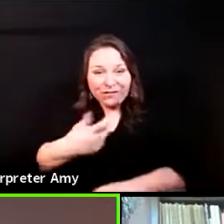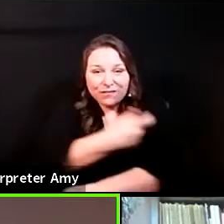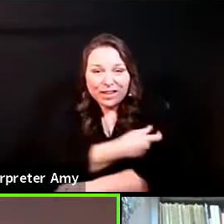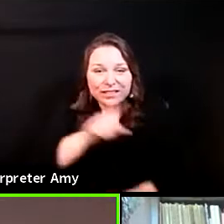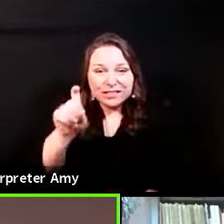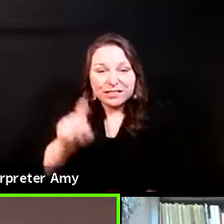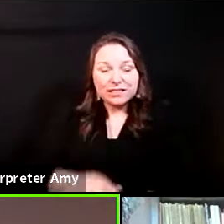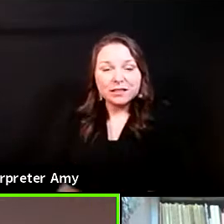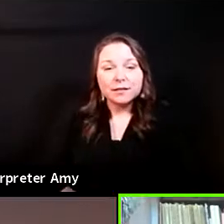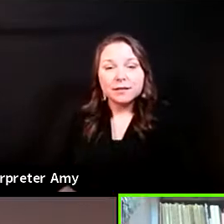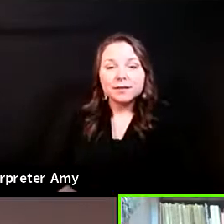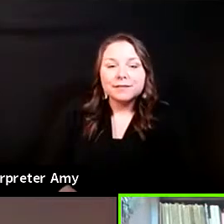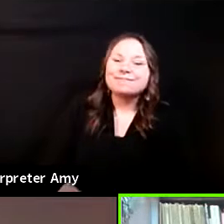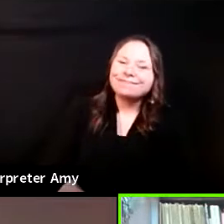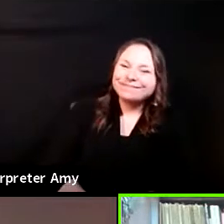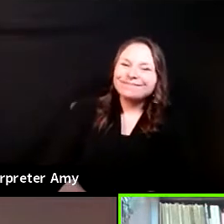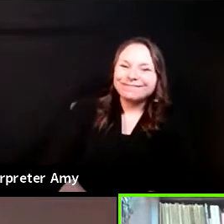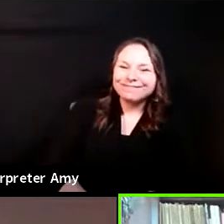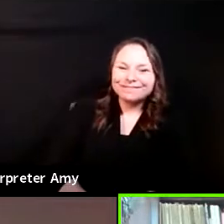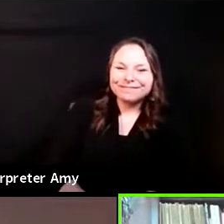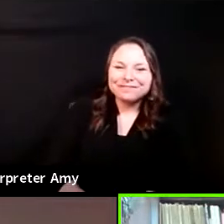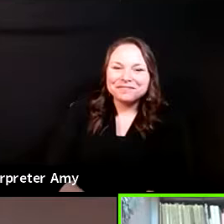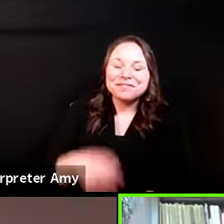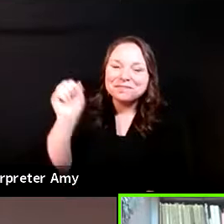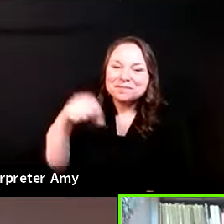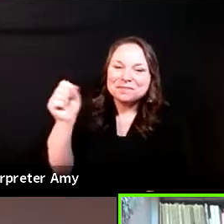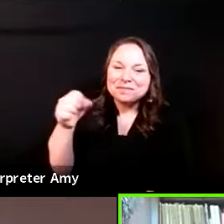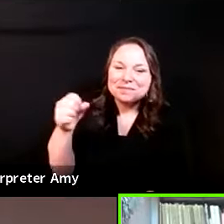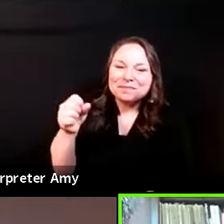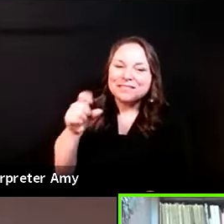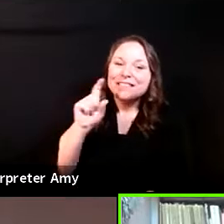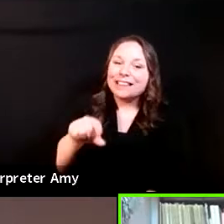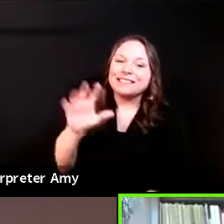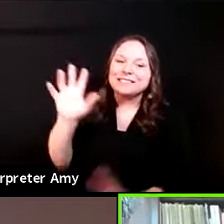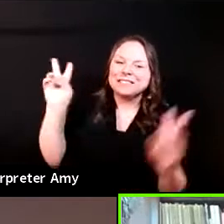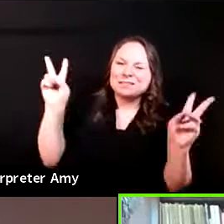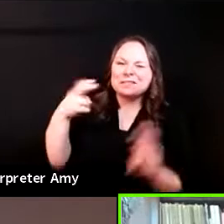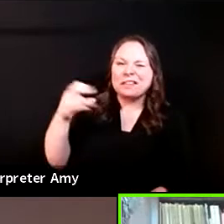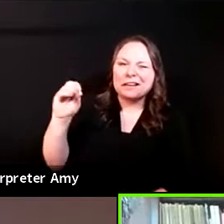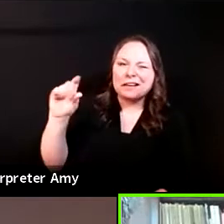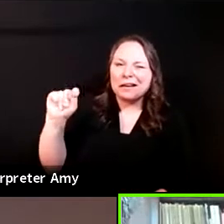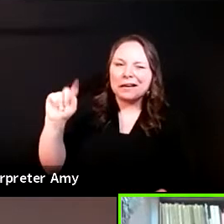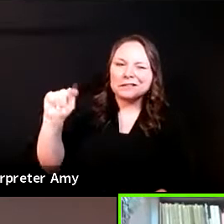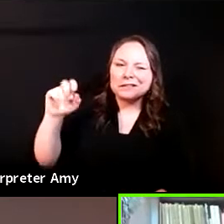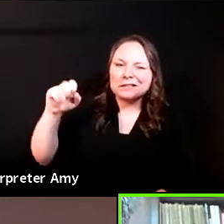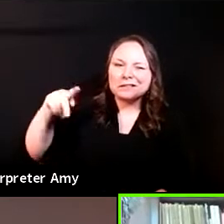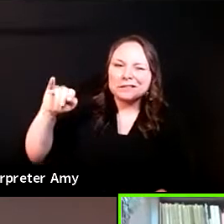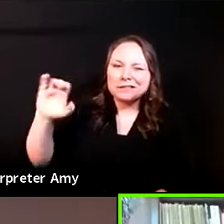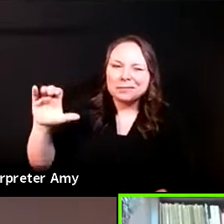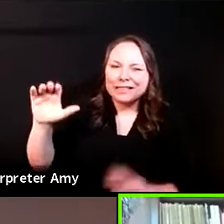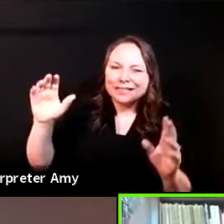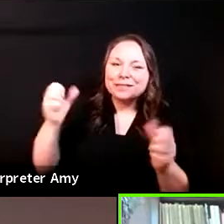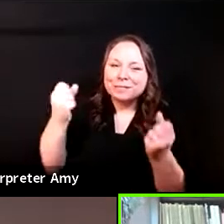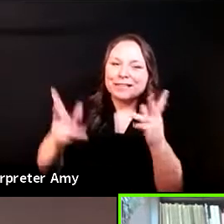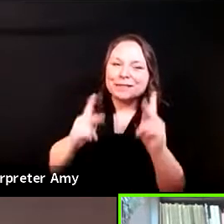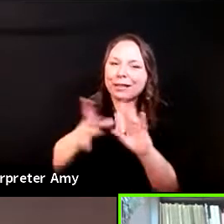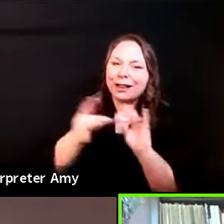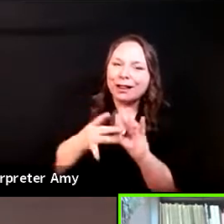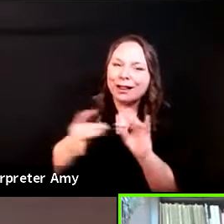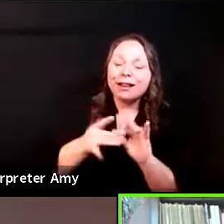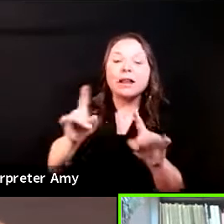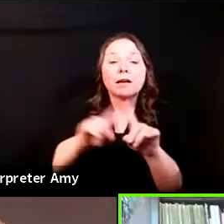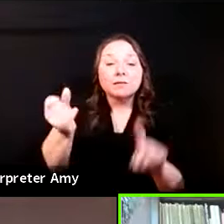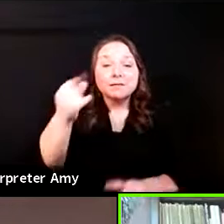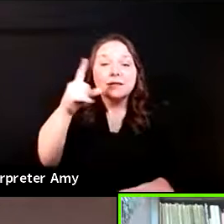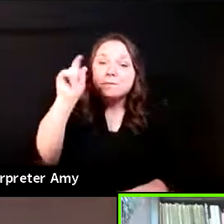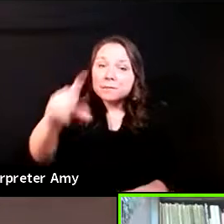vaccine? Yeah, this has been a hot topic lately. I do want to start by emphasizing that you still need to